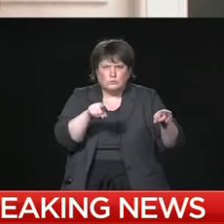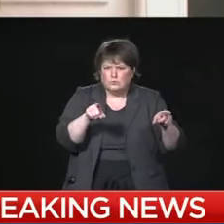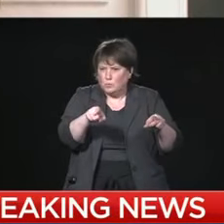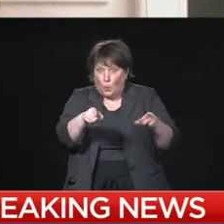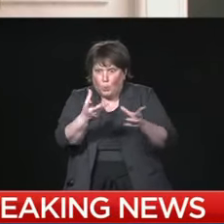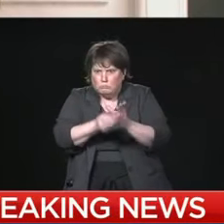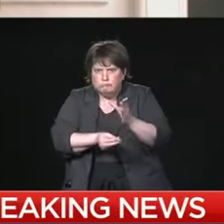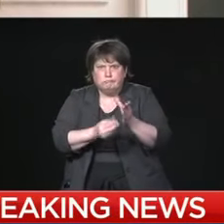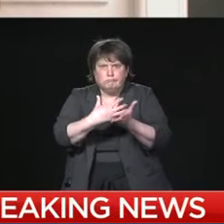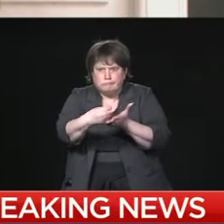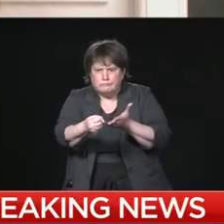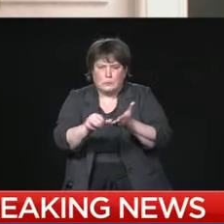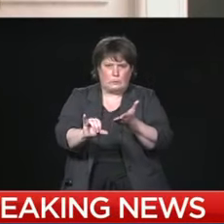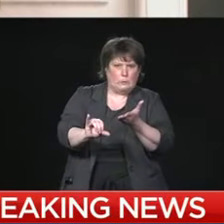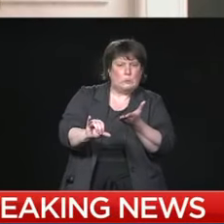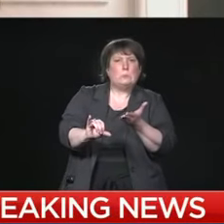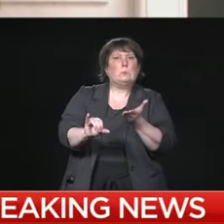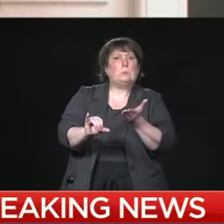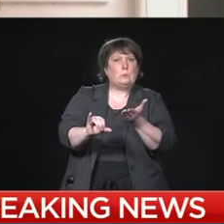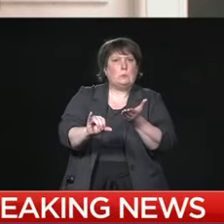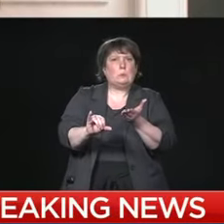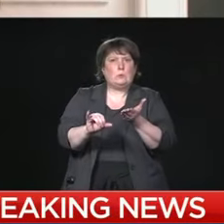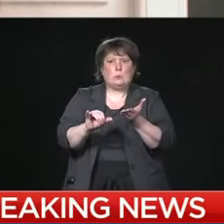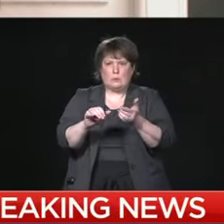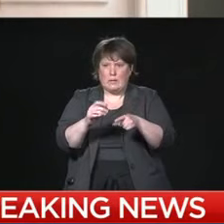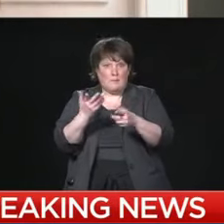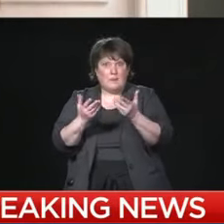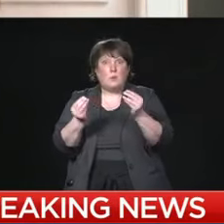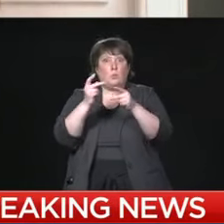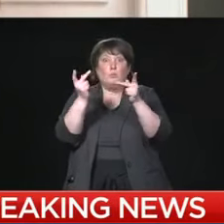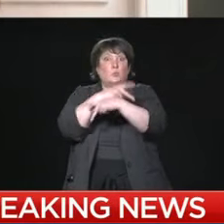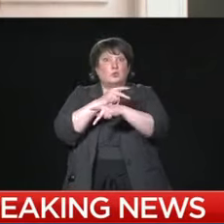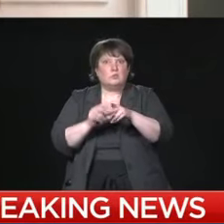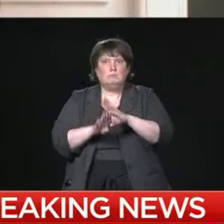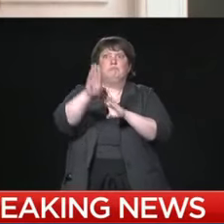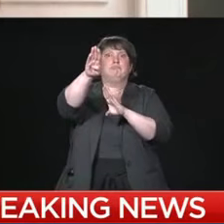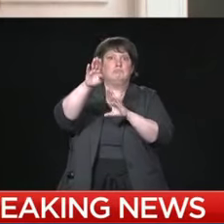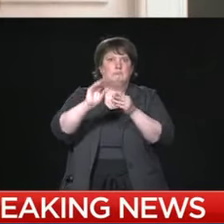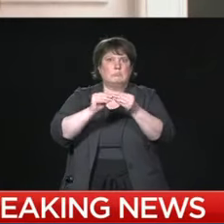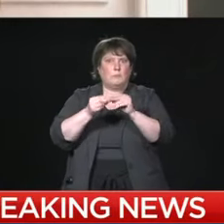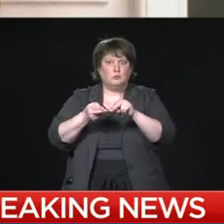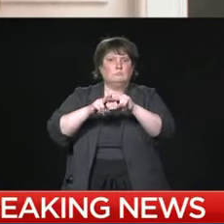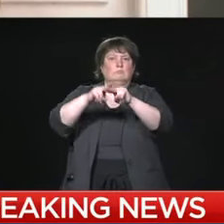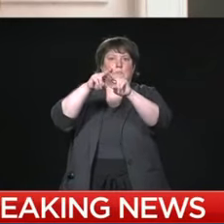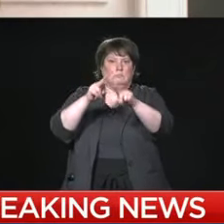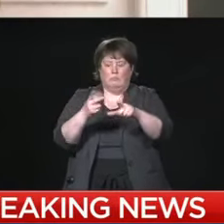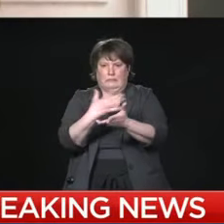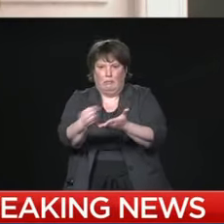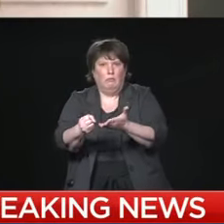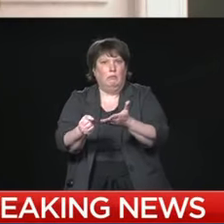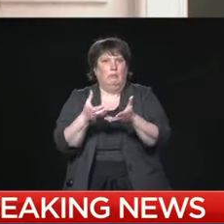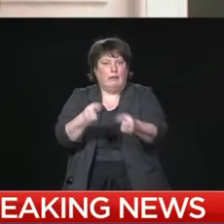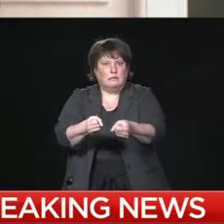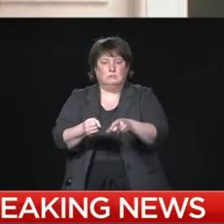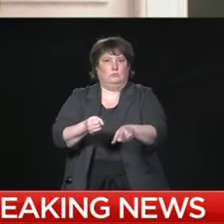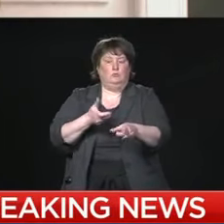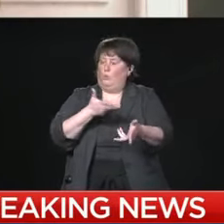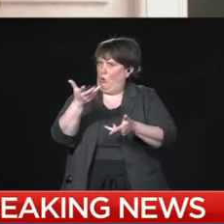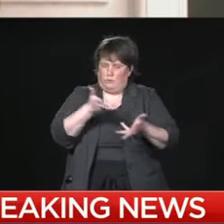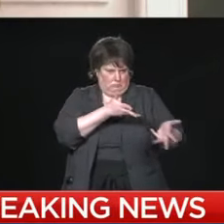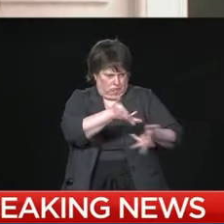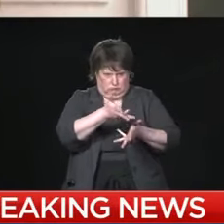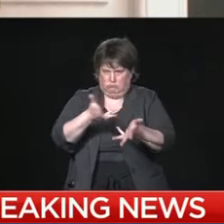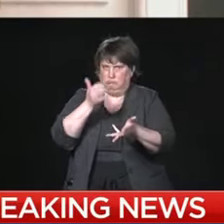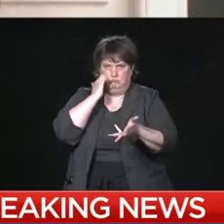gaps might be appearing, depending on trend lines and different modeling. We are in constant communication to ensure that